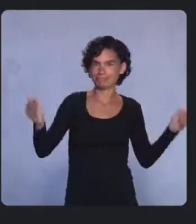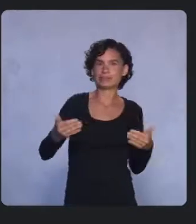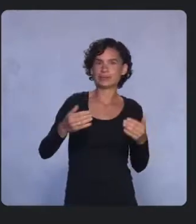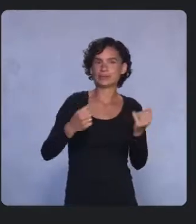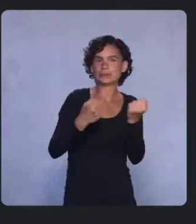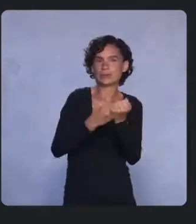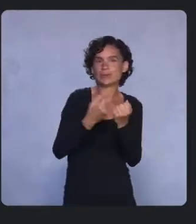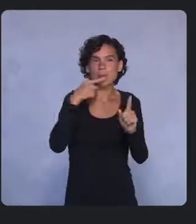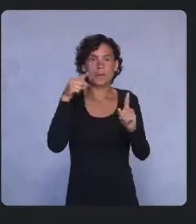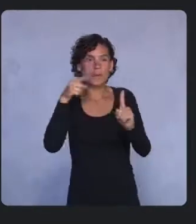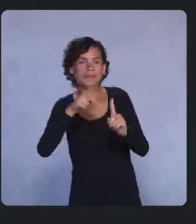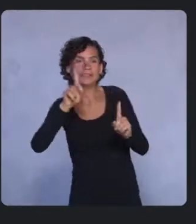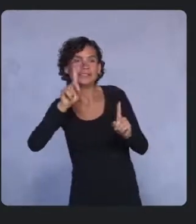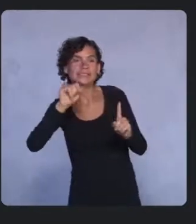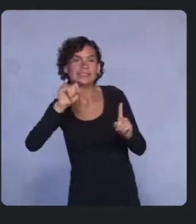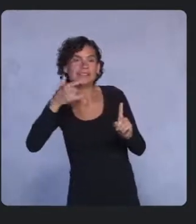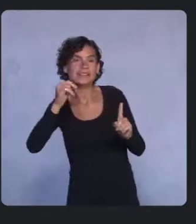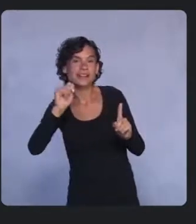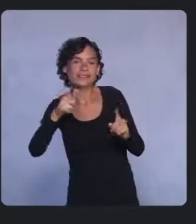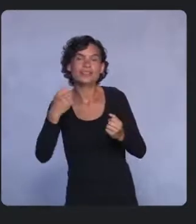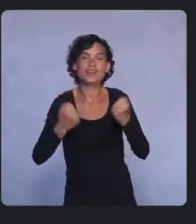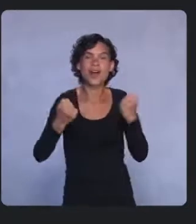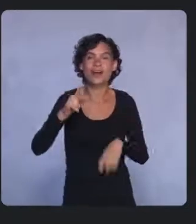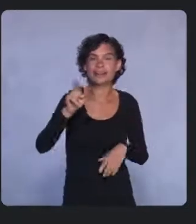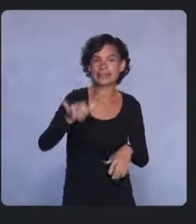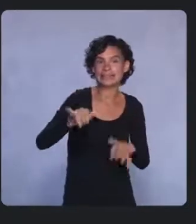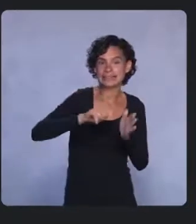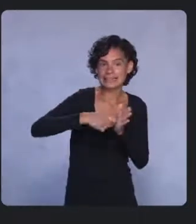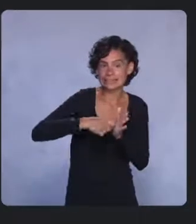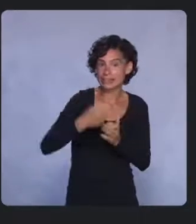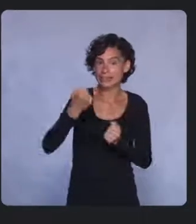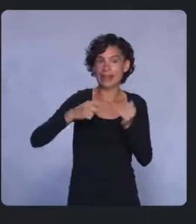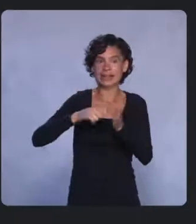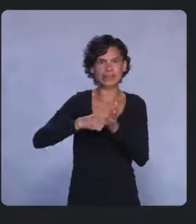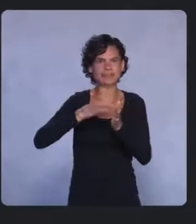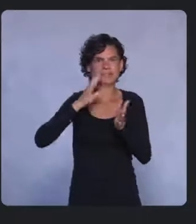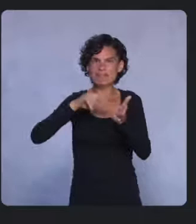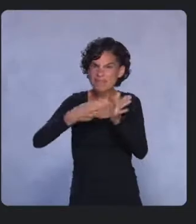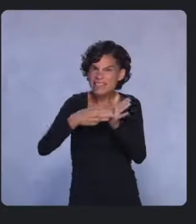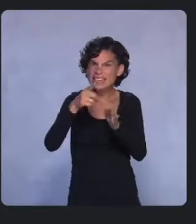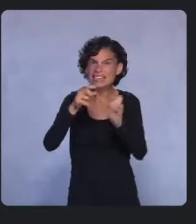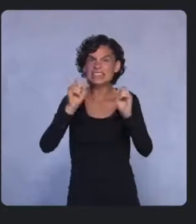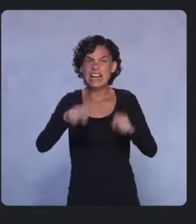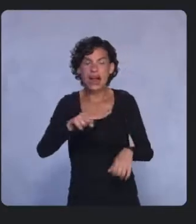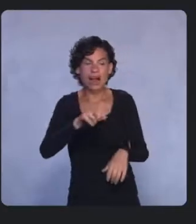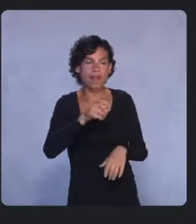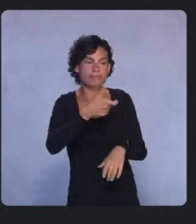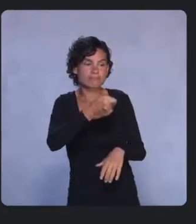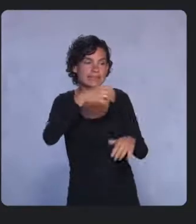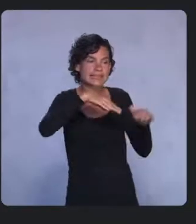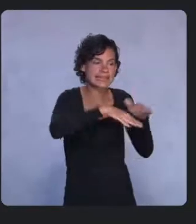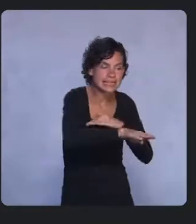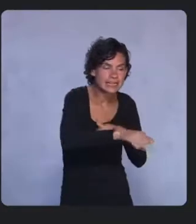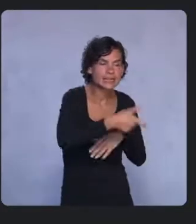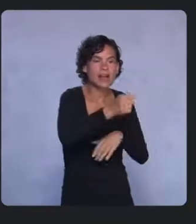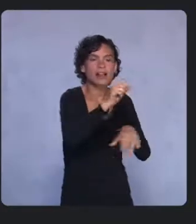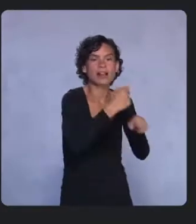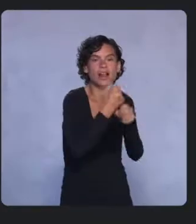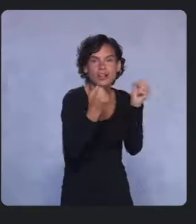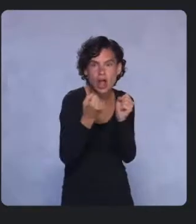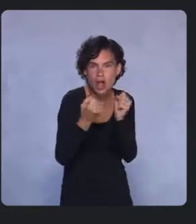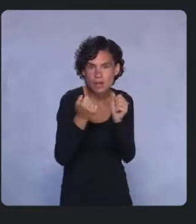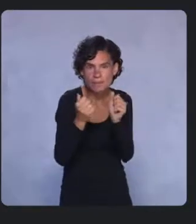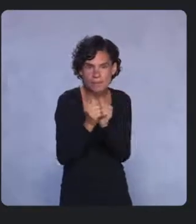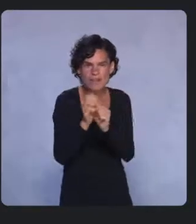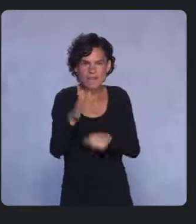for digital car key. Car key will allow you to lock, unlock, and start your car, all from your phone. It